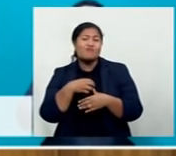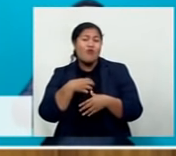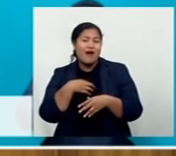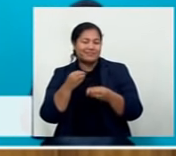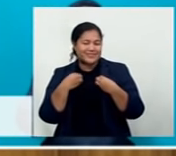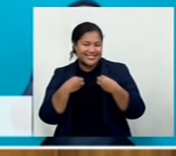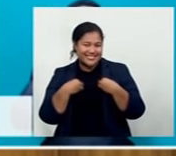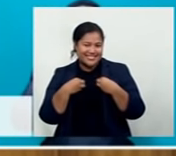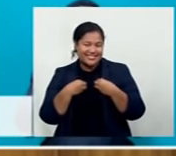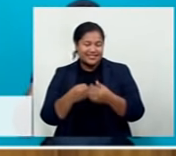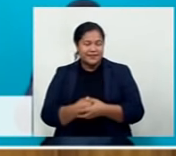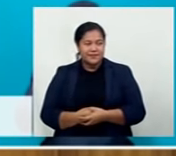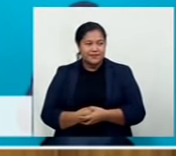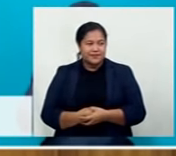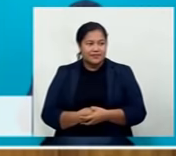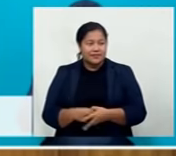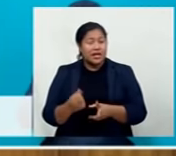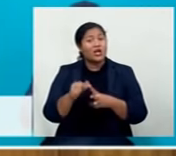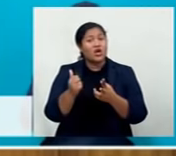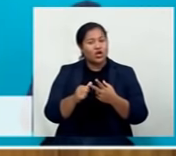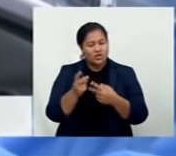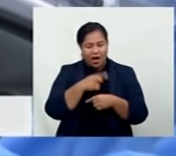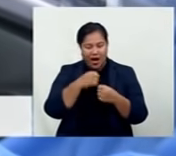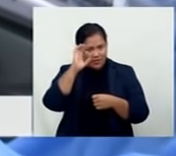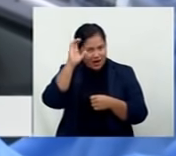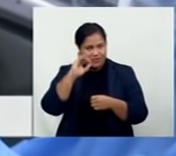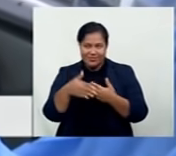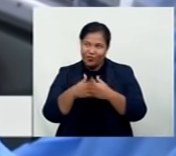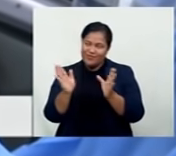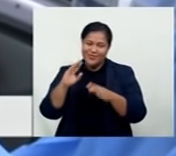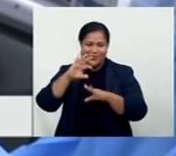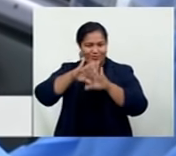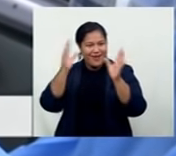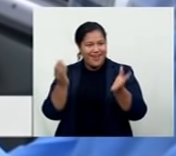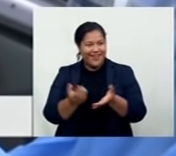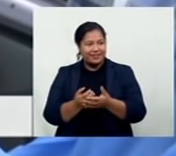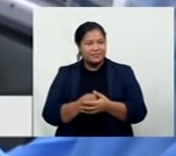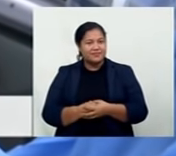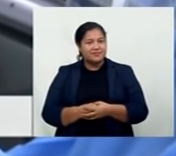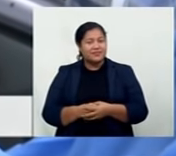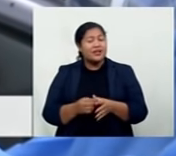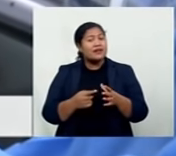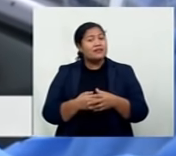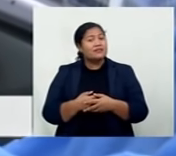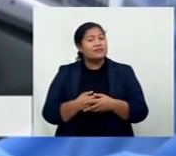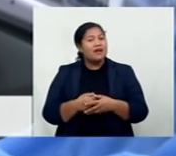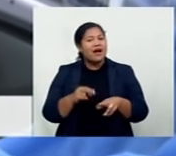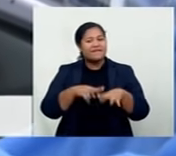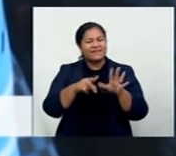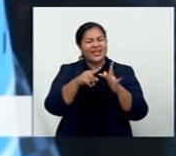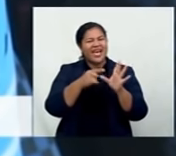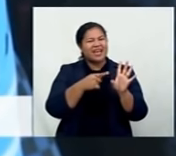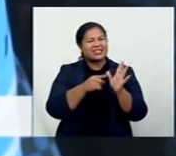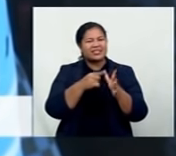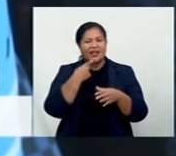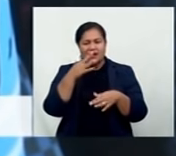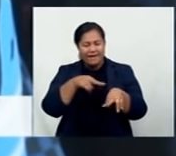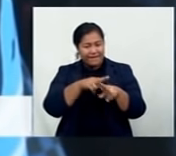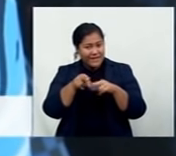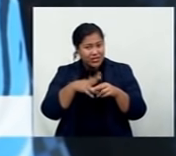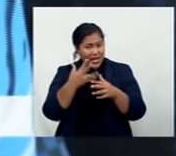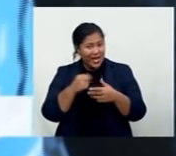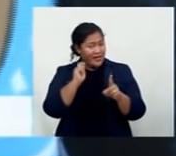and boundaries, and eventually our country to the world. Tourism Minister Fayaz Koya says if Fiji fails to achieve its